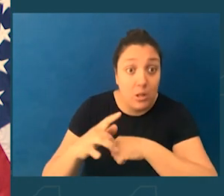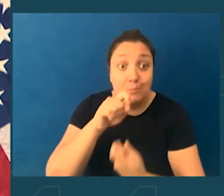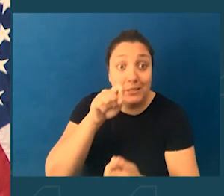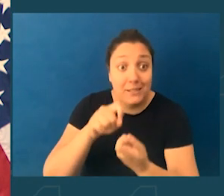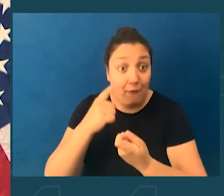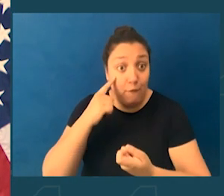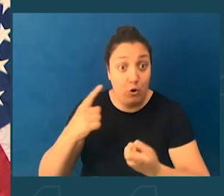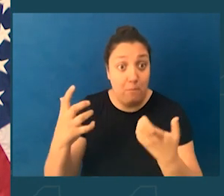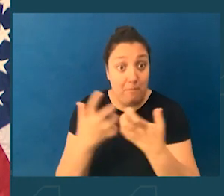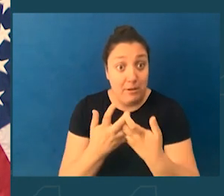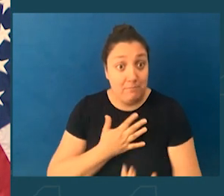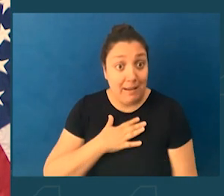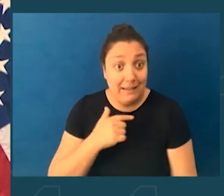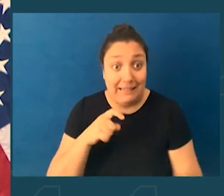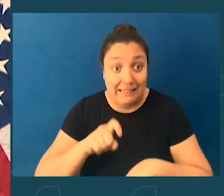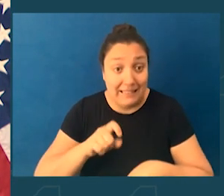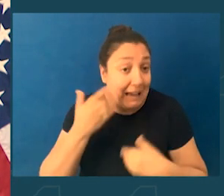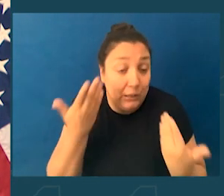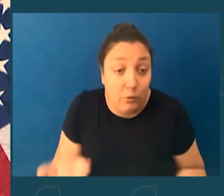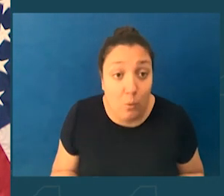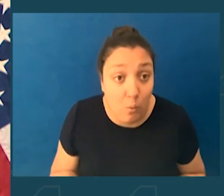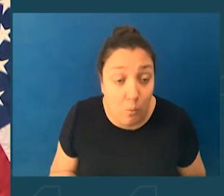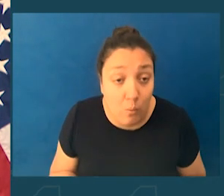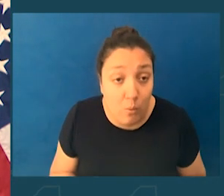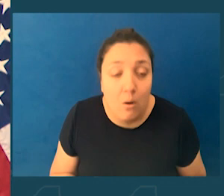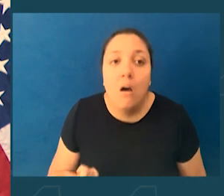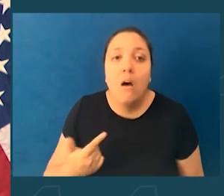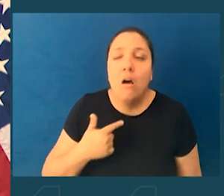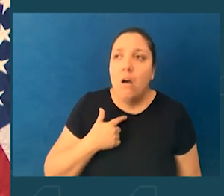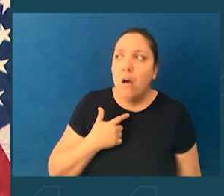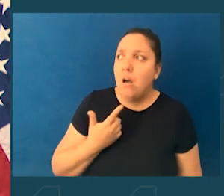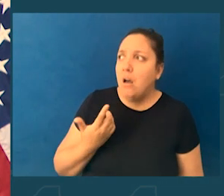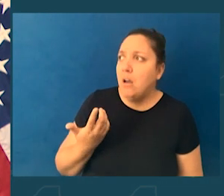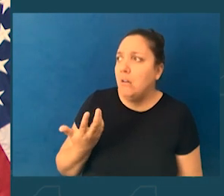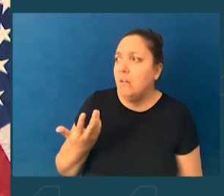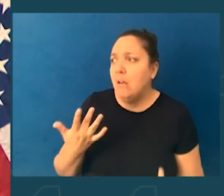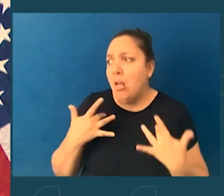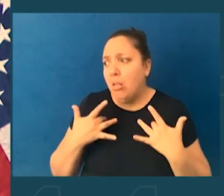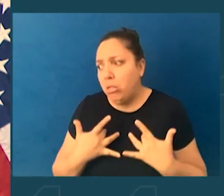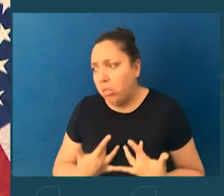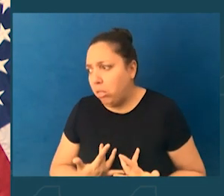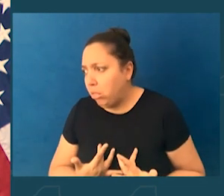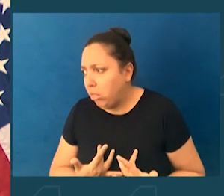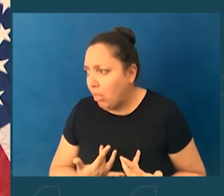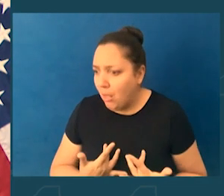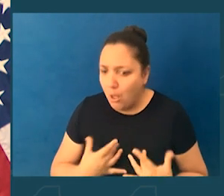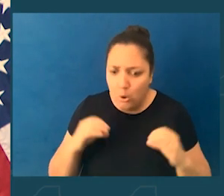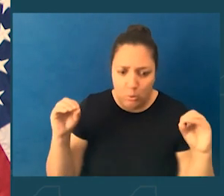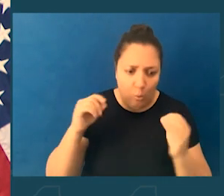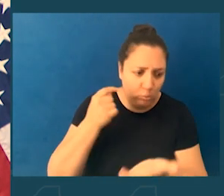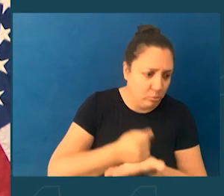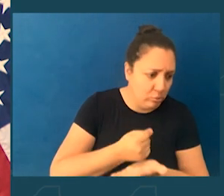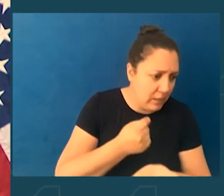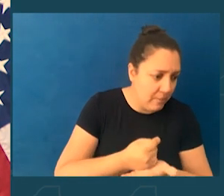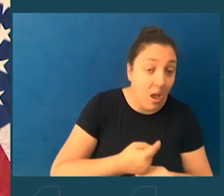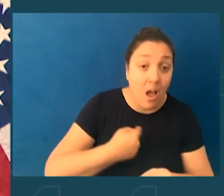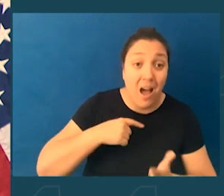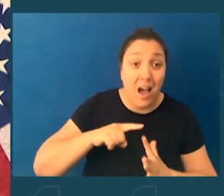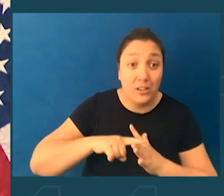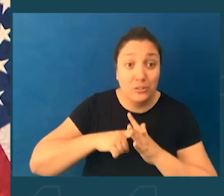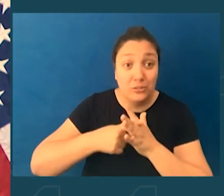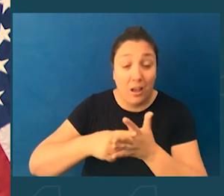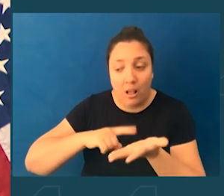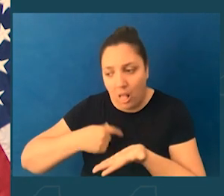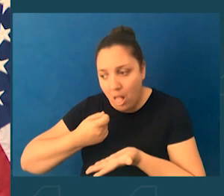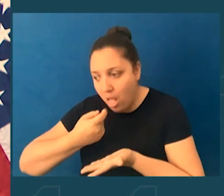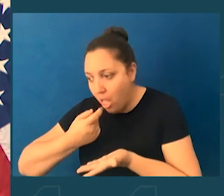needs. Feeling alone, I went untreated. Eventually, I began to self-medicate so I can feel normal